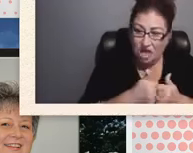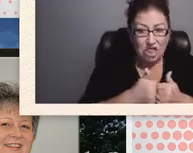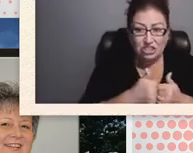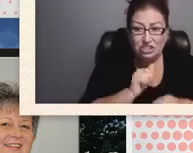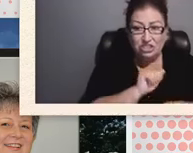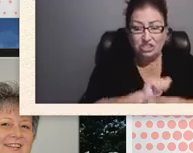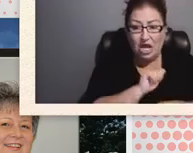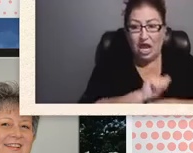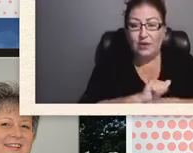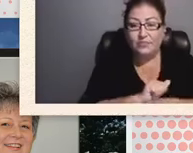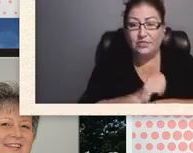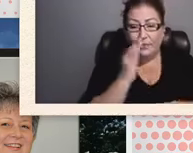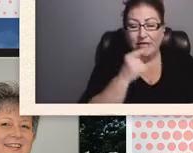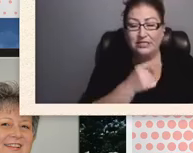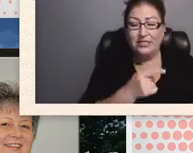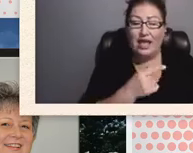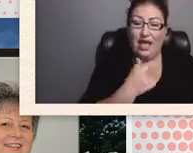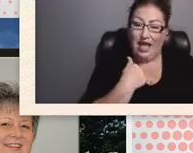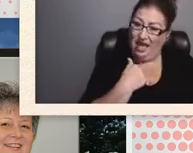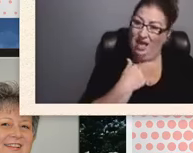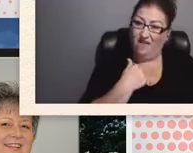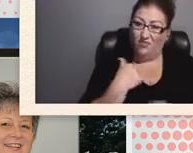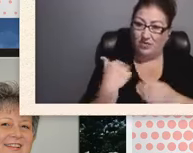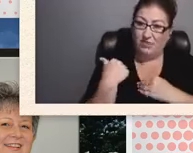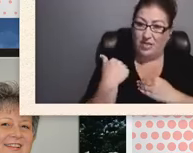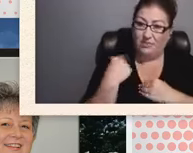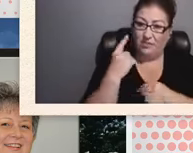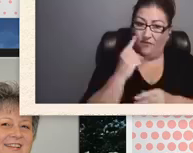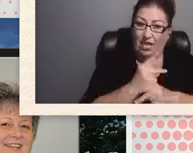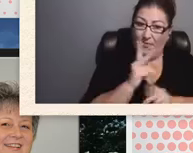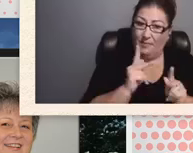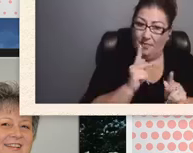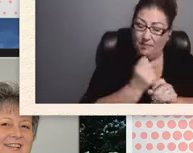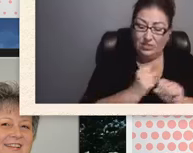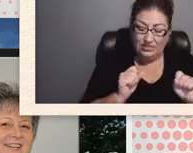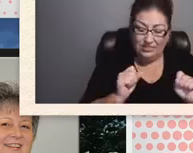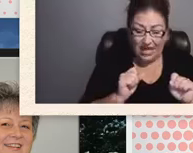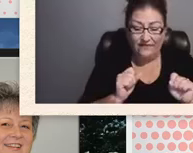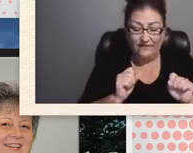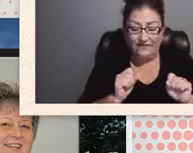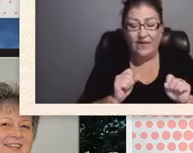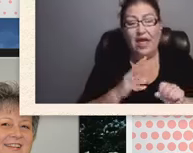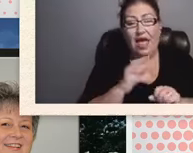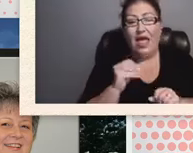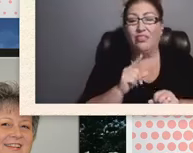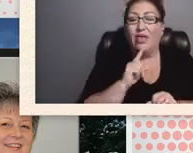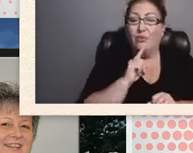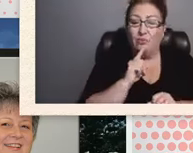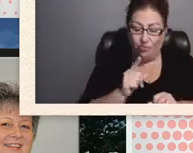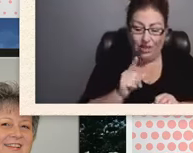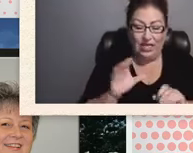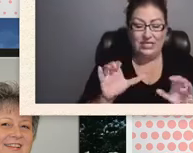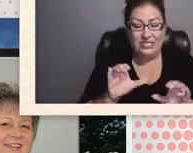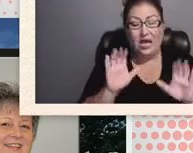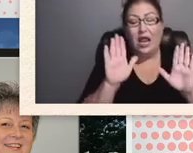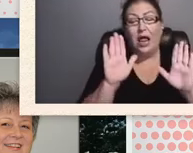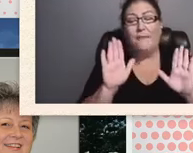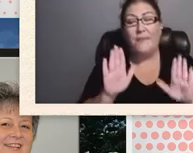they have ultimate responsibility for keeping people safe, and they've really really done an amazing